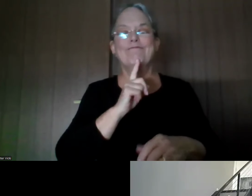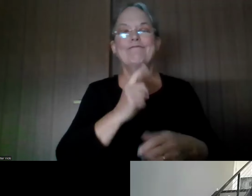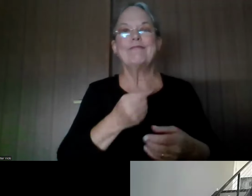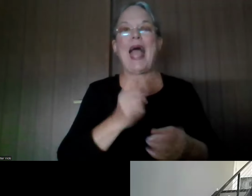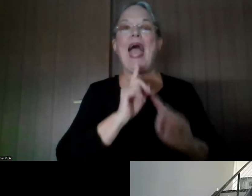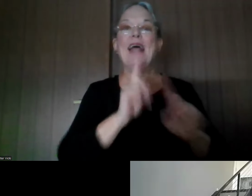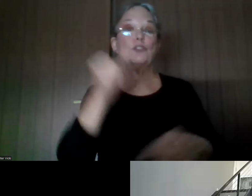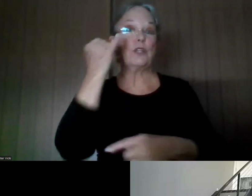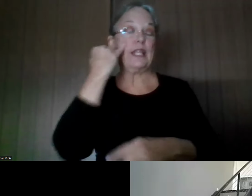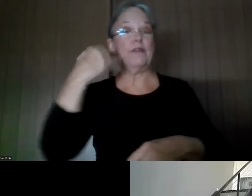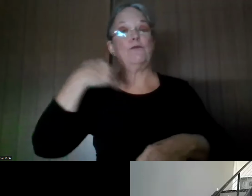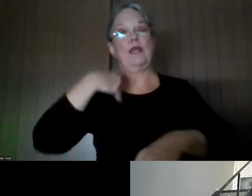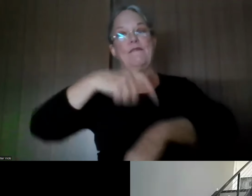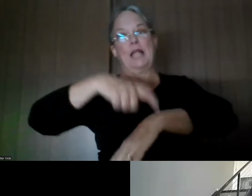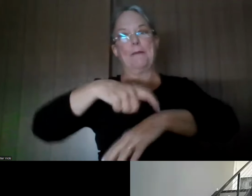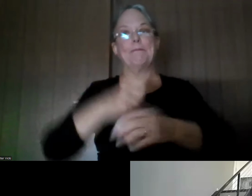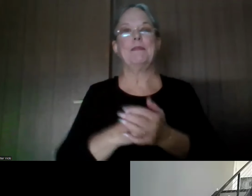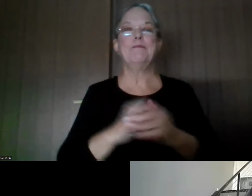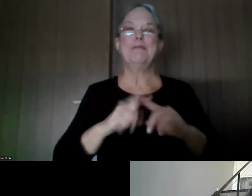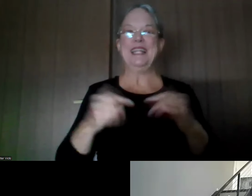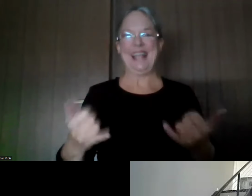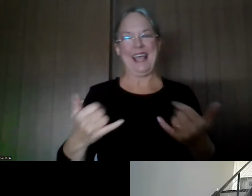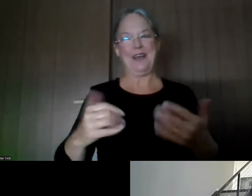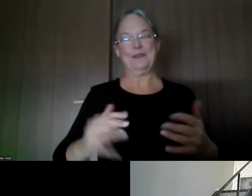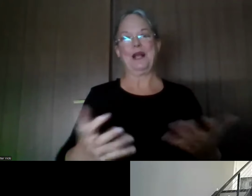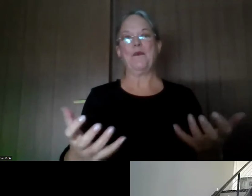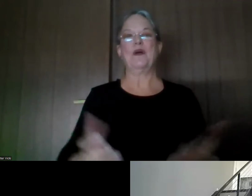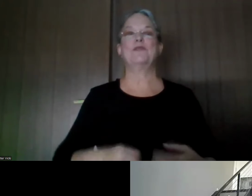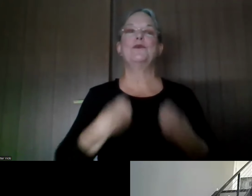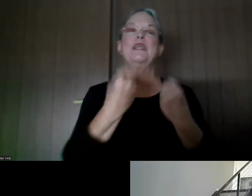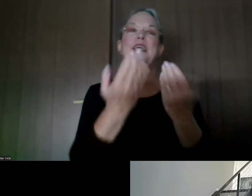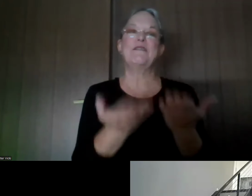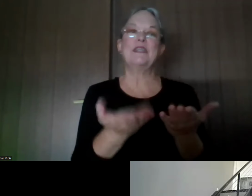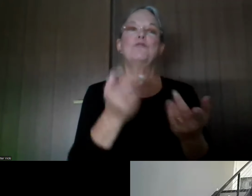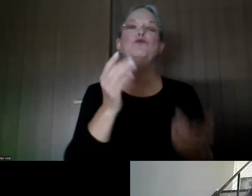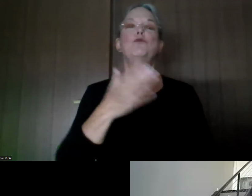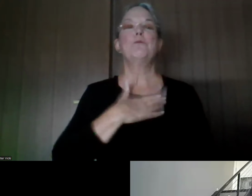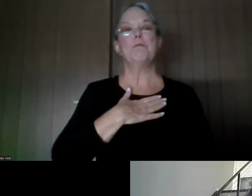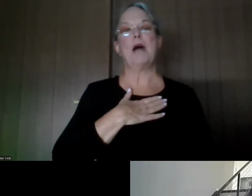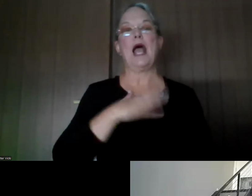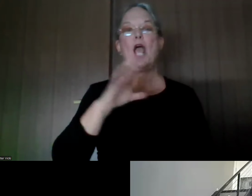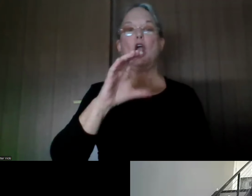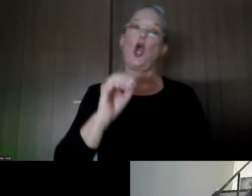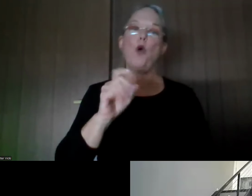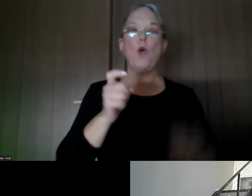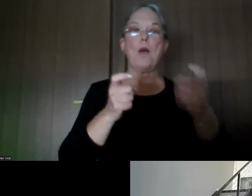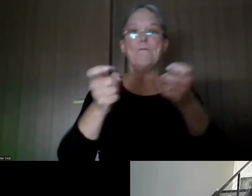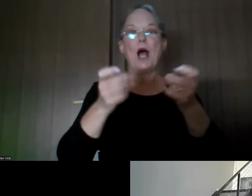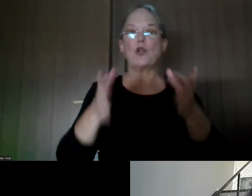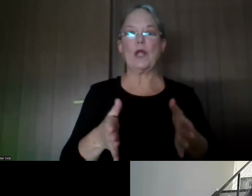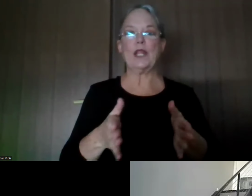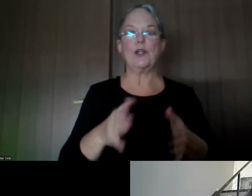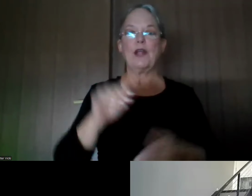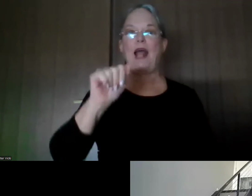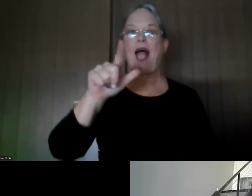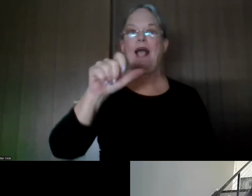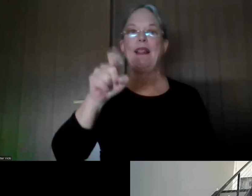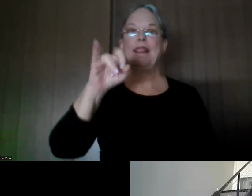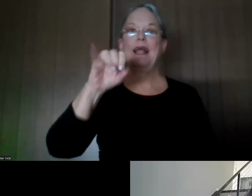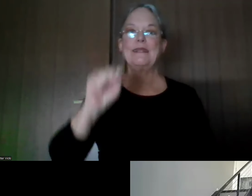But without further ado, I want to turn it over to my co-moderator, Alexis Smith.